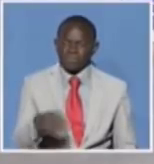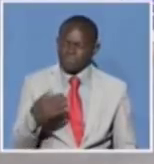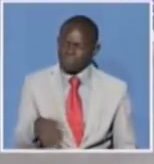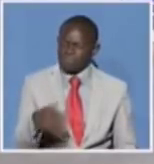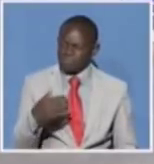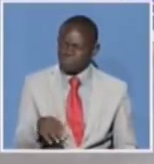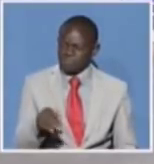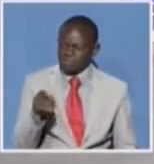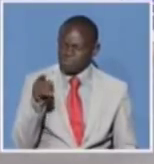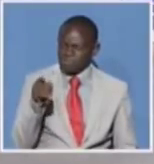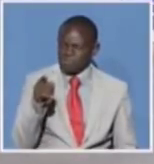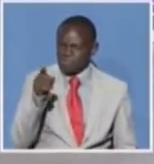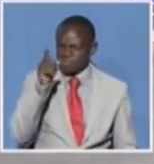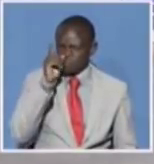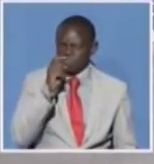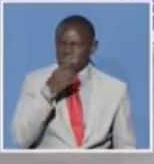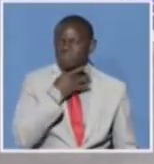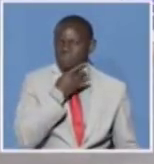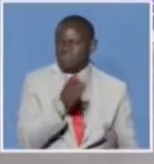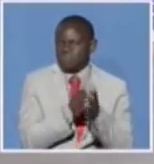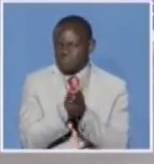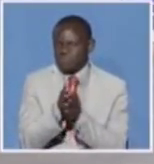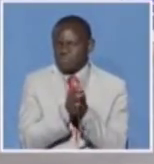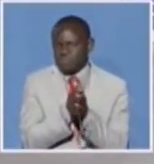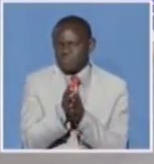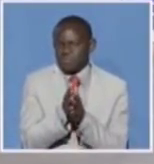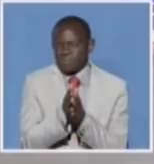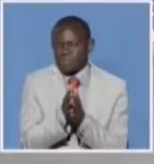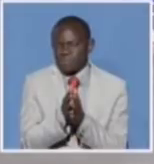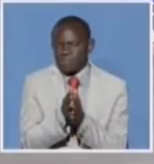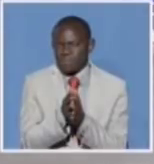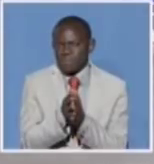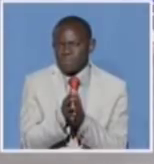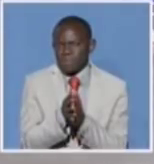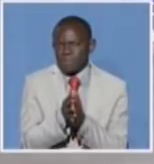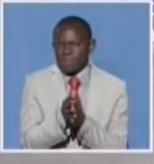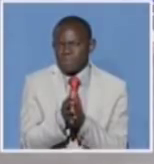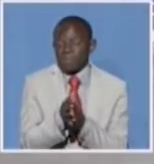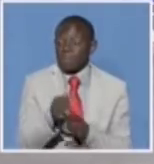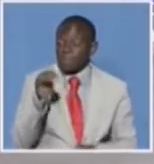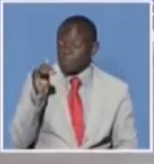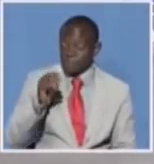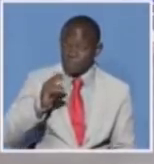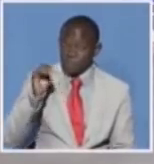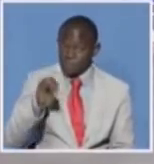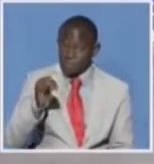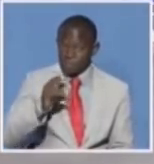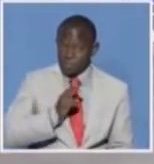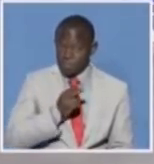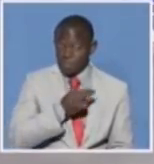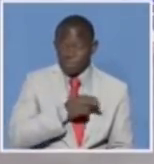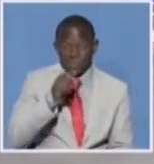subject you have raised, and indeed would require a lot of time to